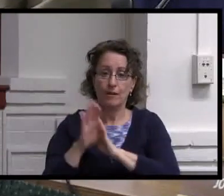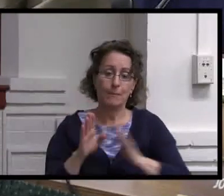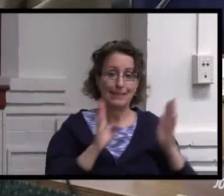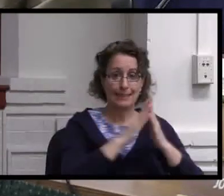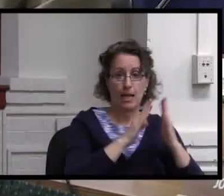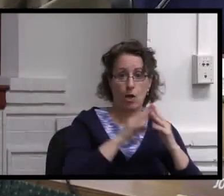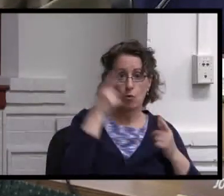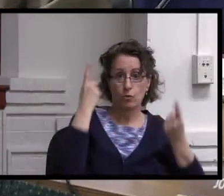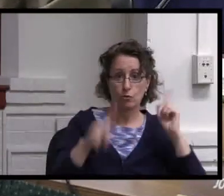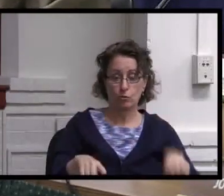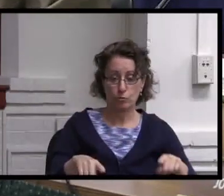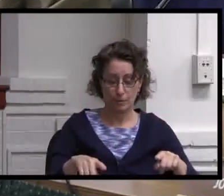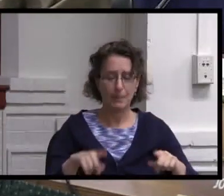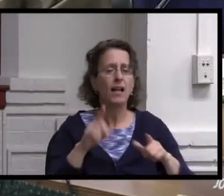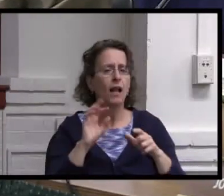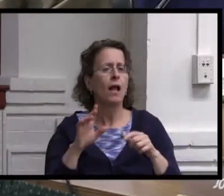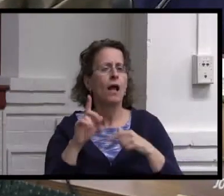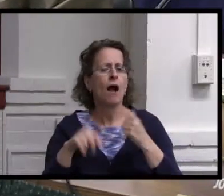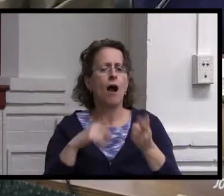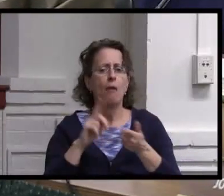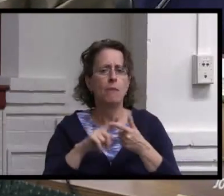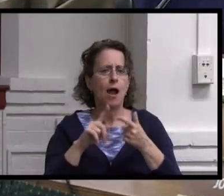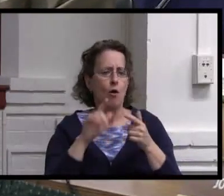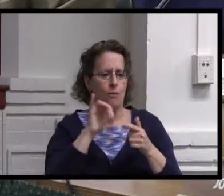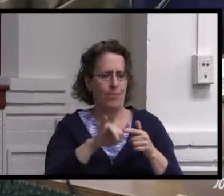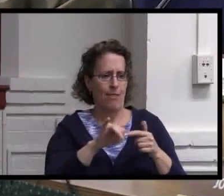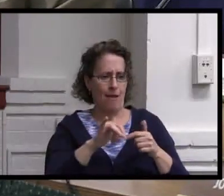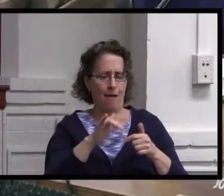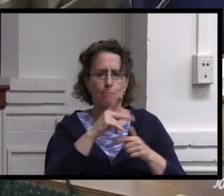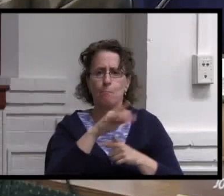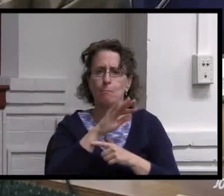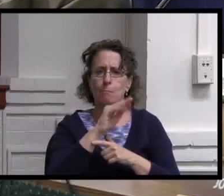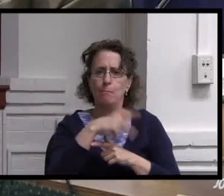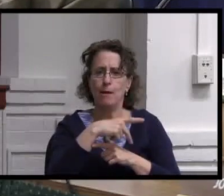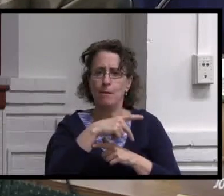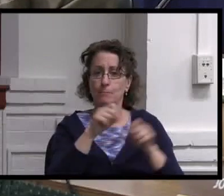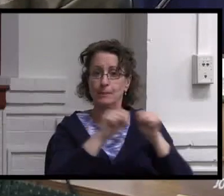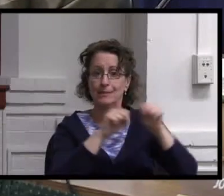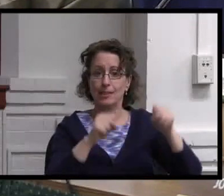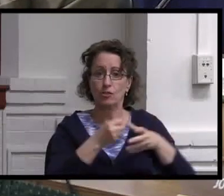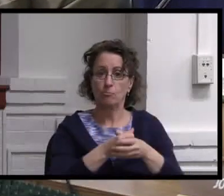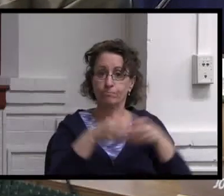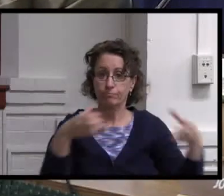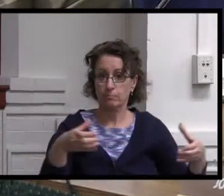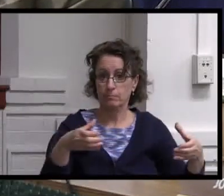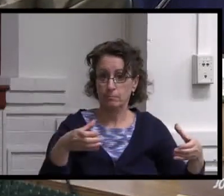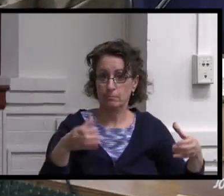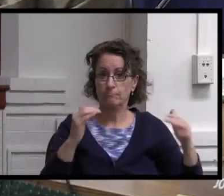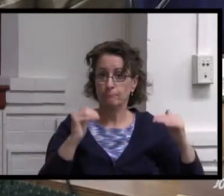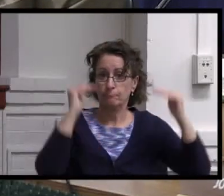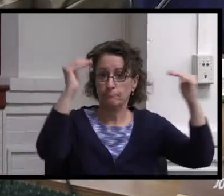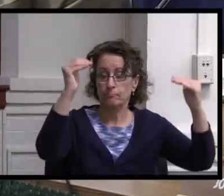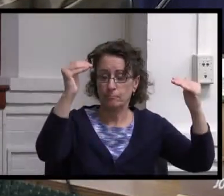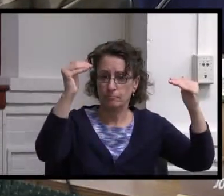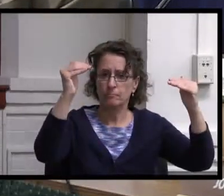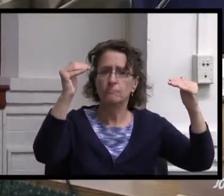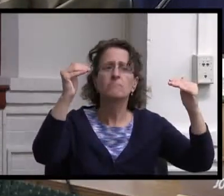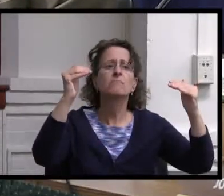expansion of the facility, and it has some information in it regarding the requirements of